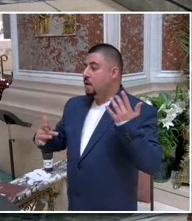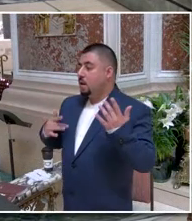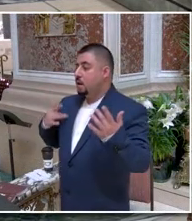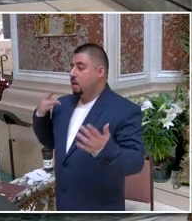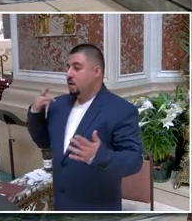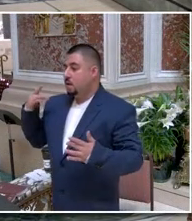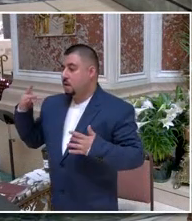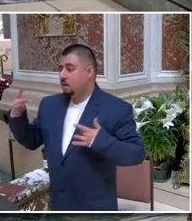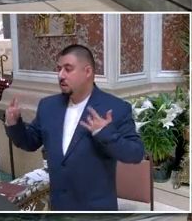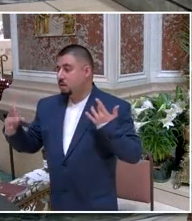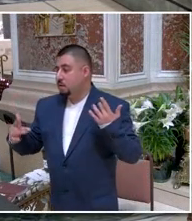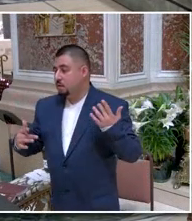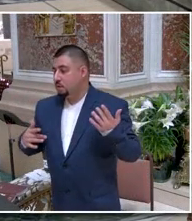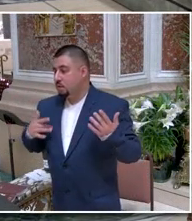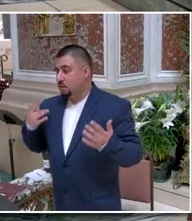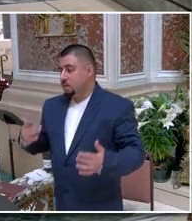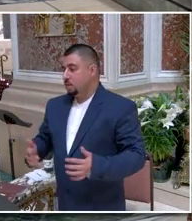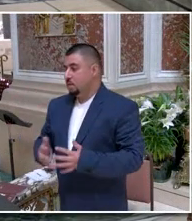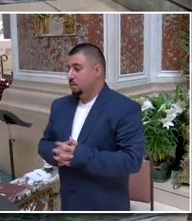glad.